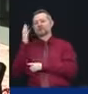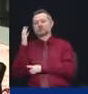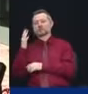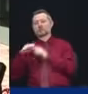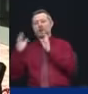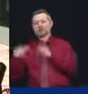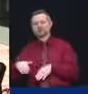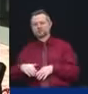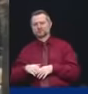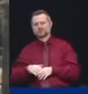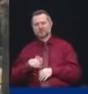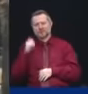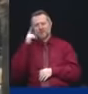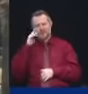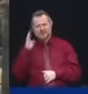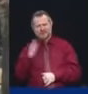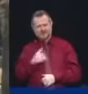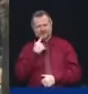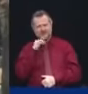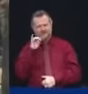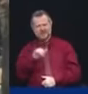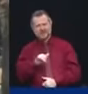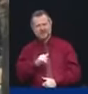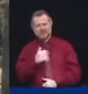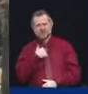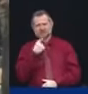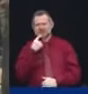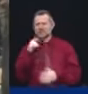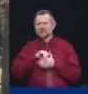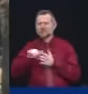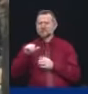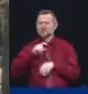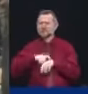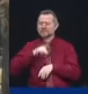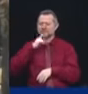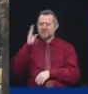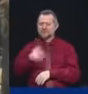such things, and I told the Times that I never said any such thing.